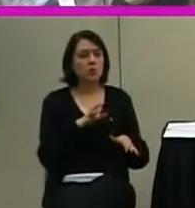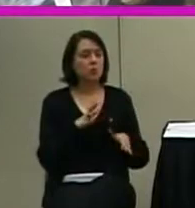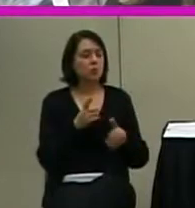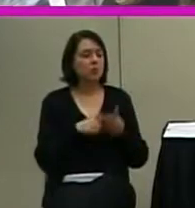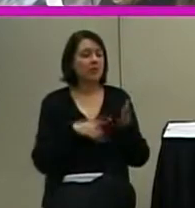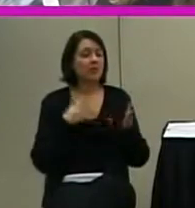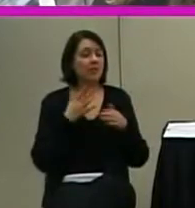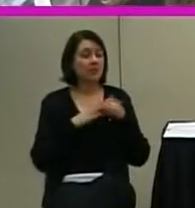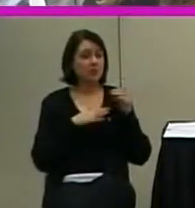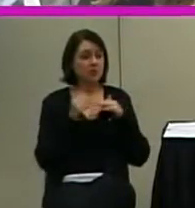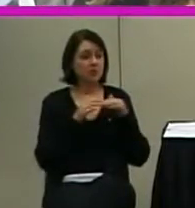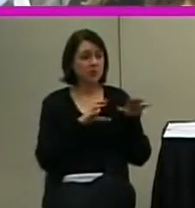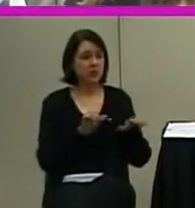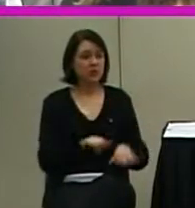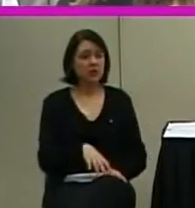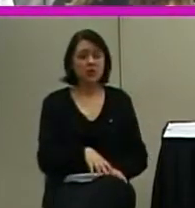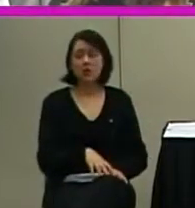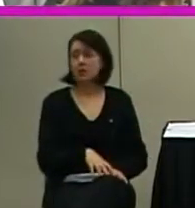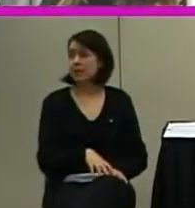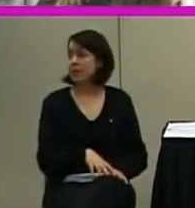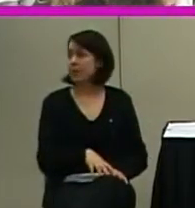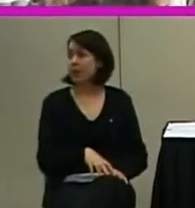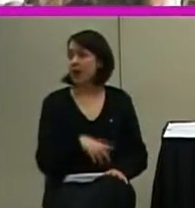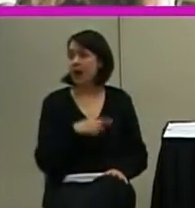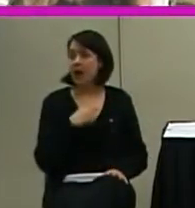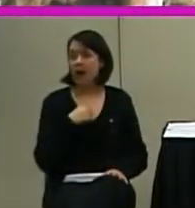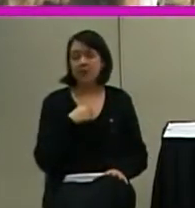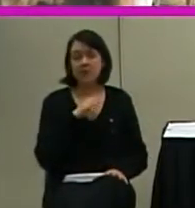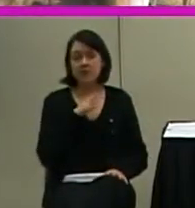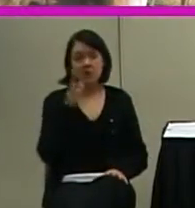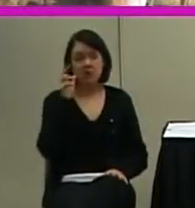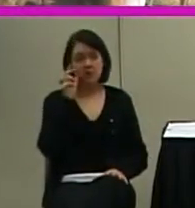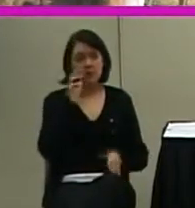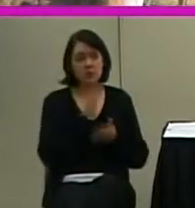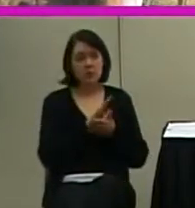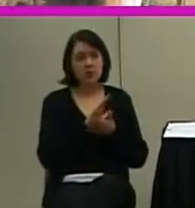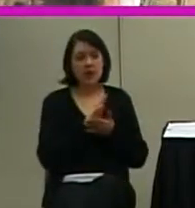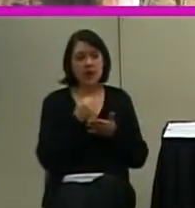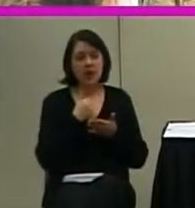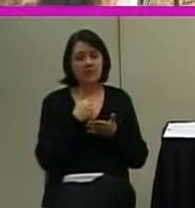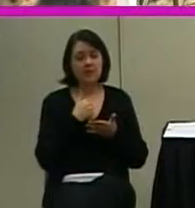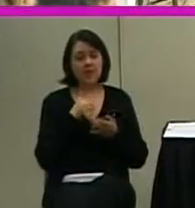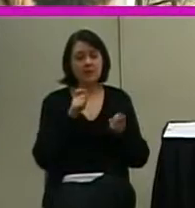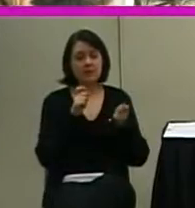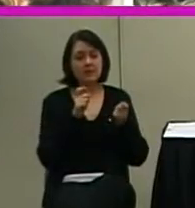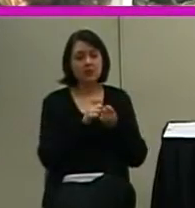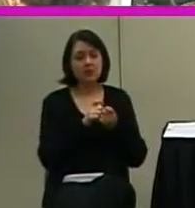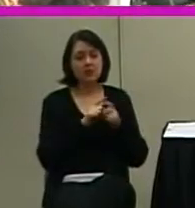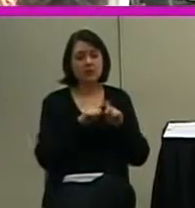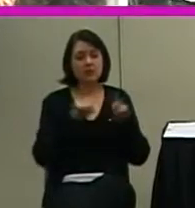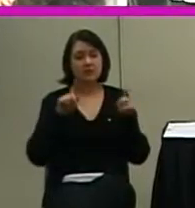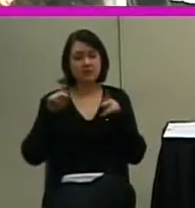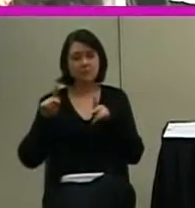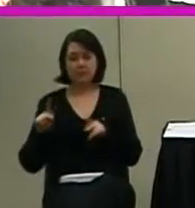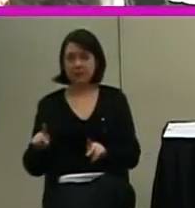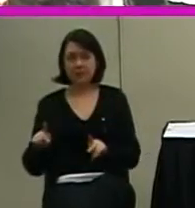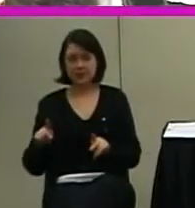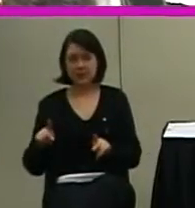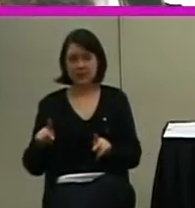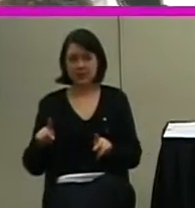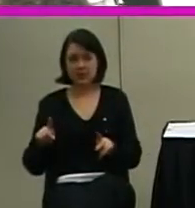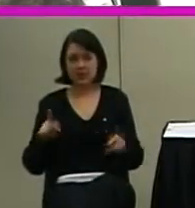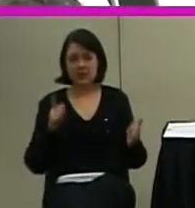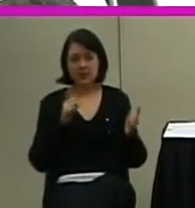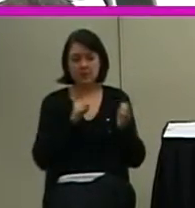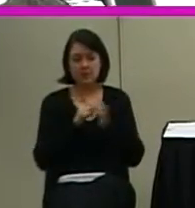with? I have not heard of schools that have a particular different person that every kid meets